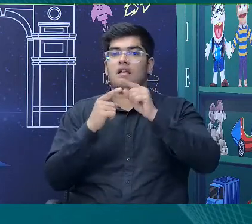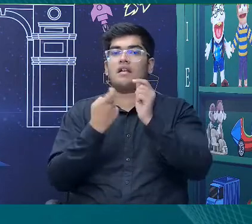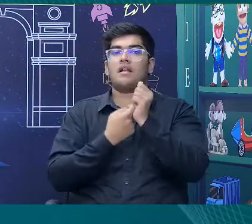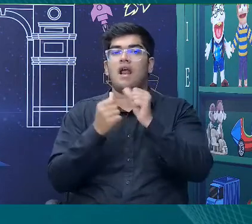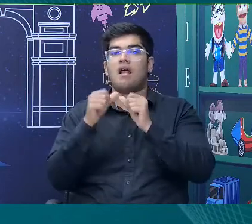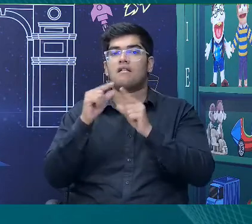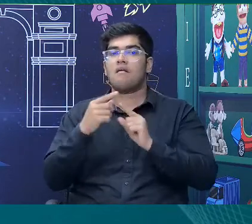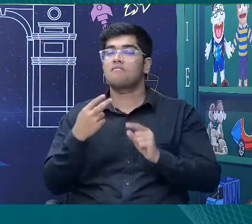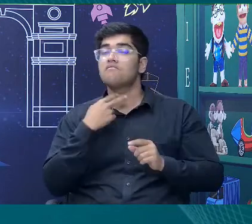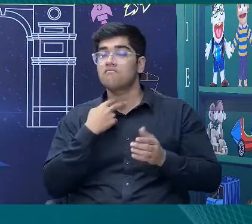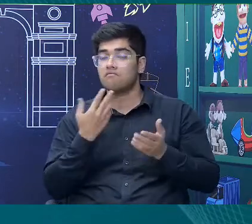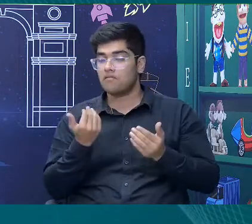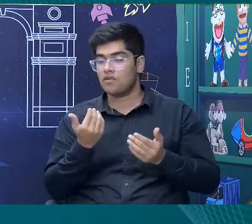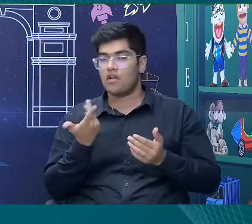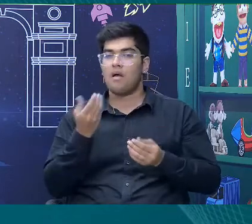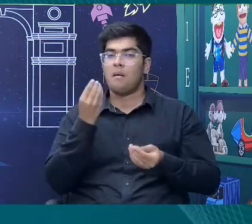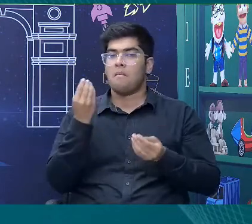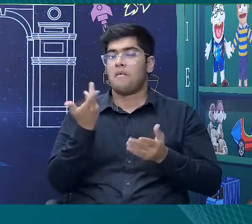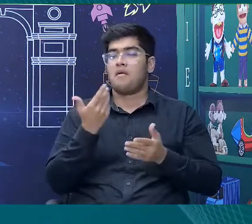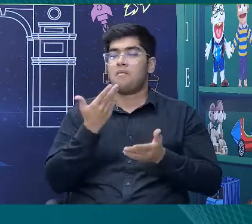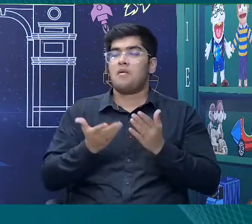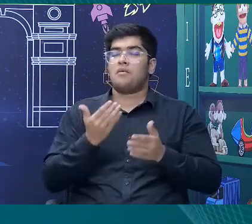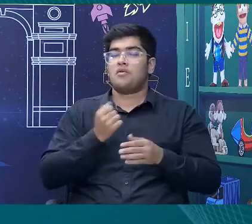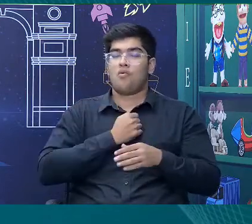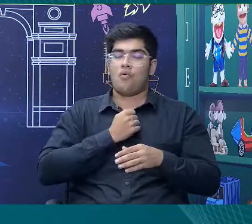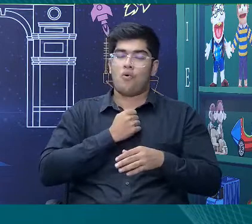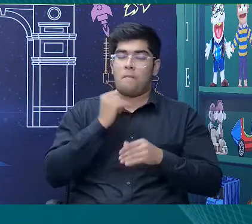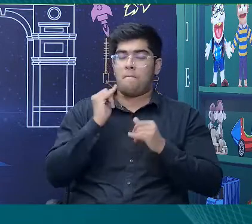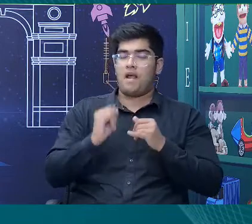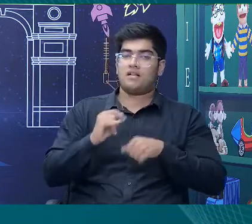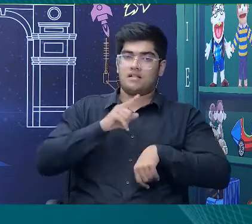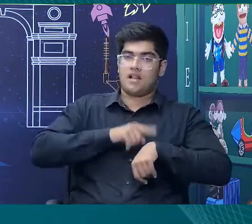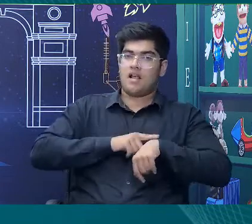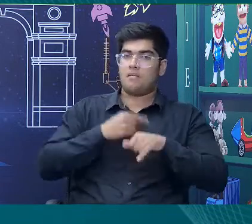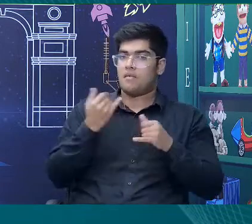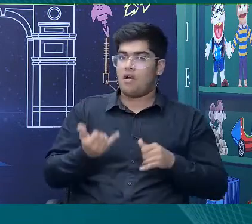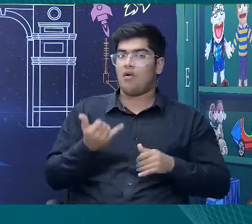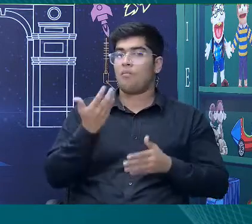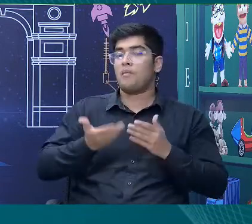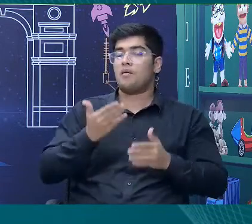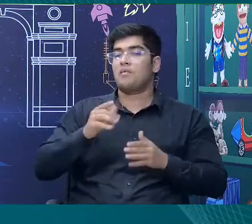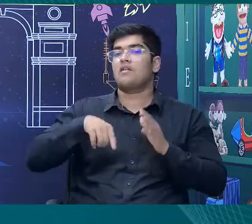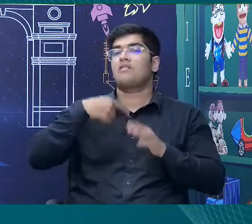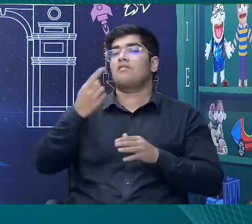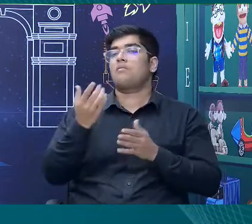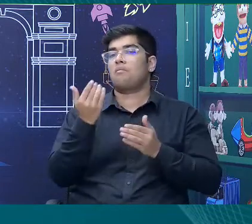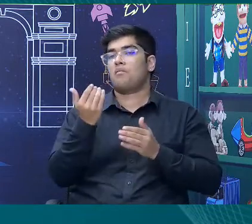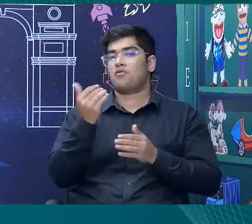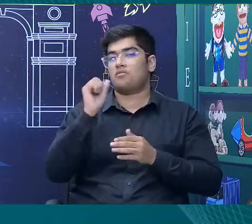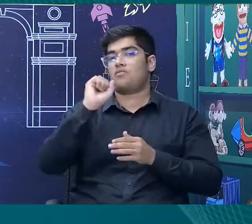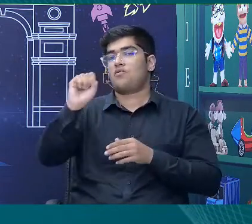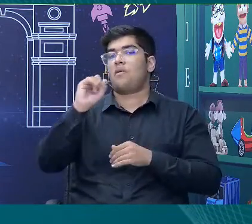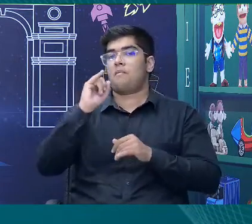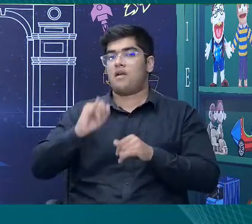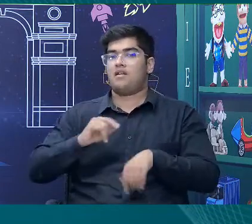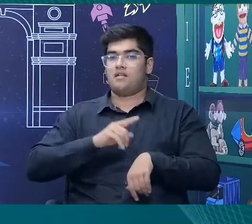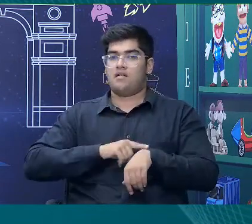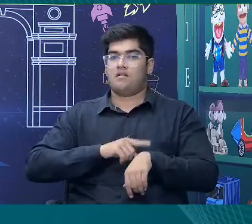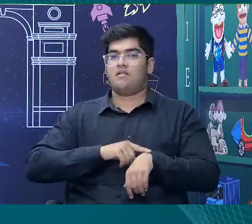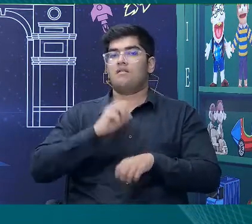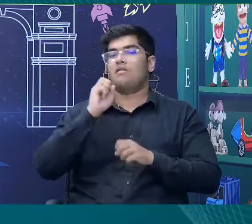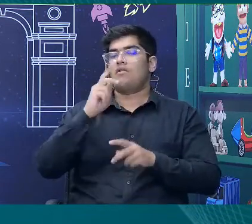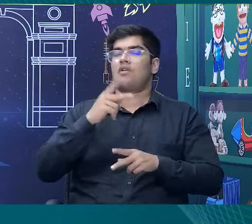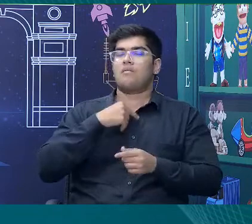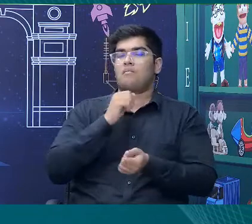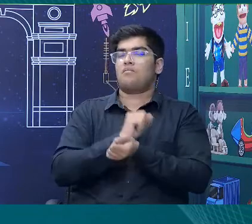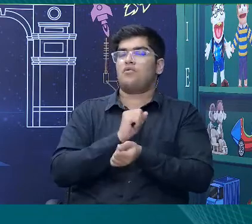you know, my bad time. It could also befall you. So hearing this, the ironmaster started laughing and he said, okay, we are not calling the